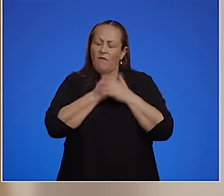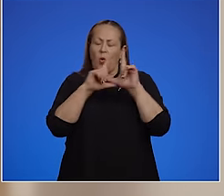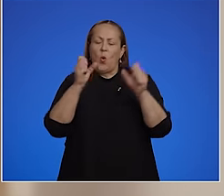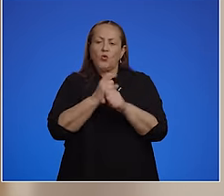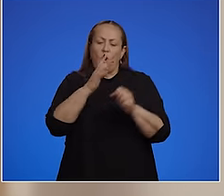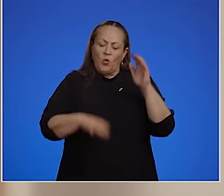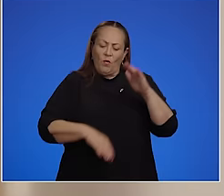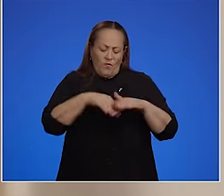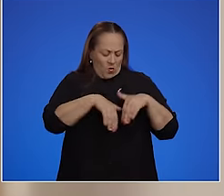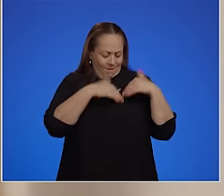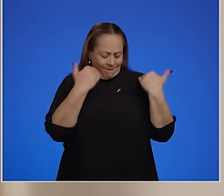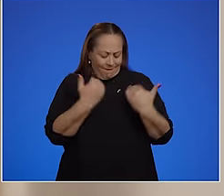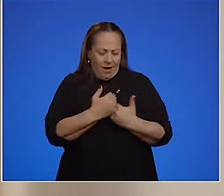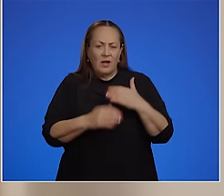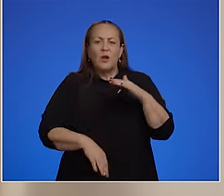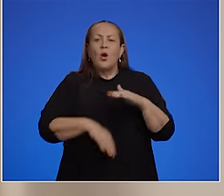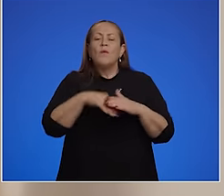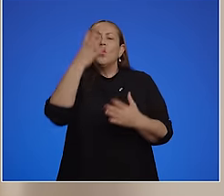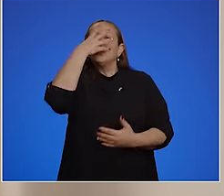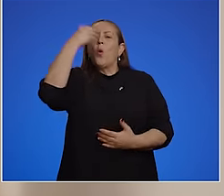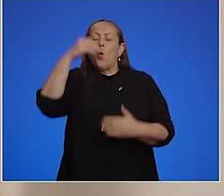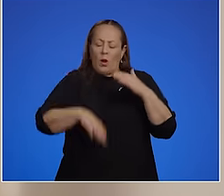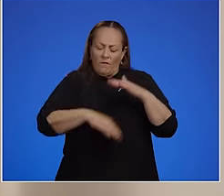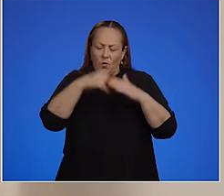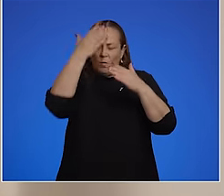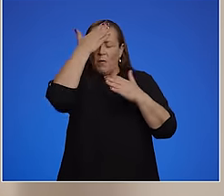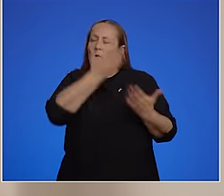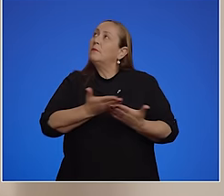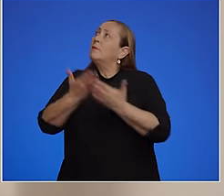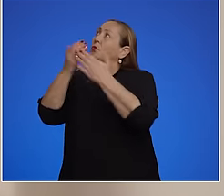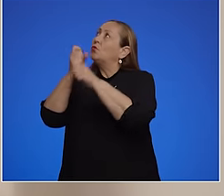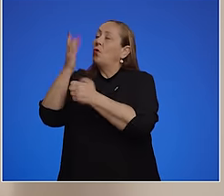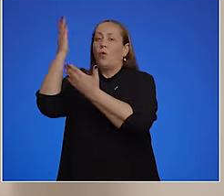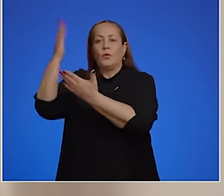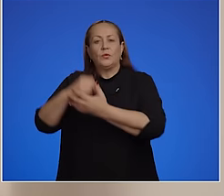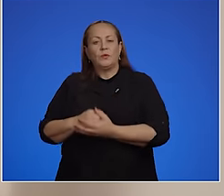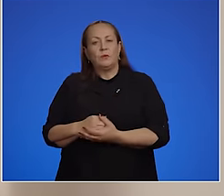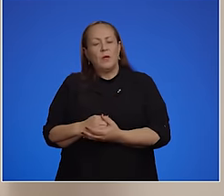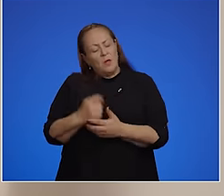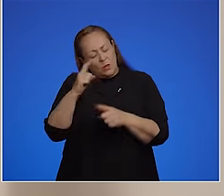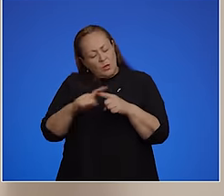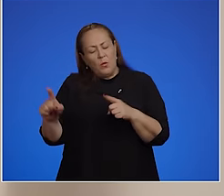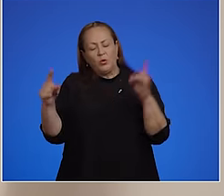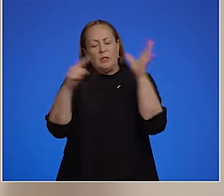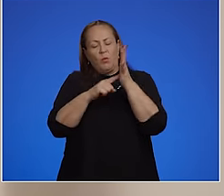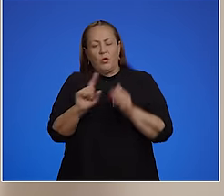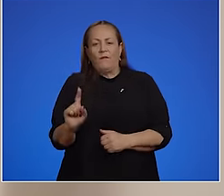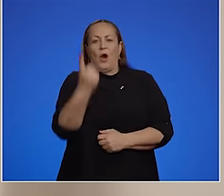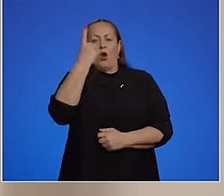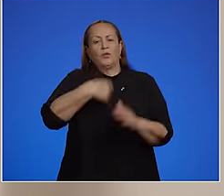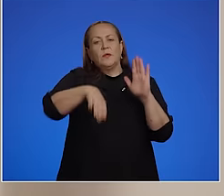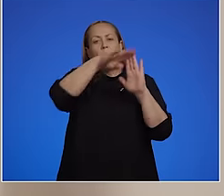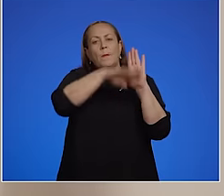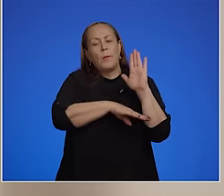your heart and with all your soul and with all your mind. This is the greatest and the first commandment.